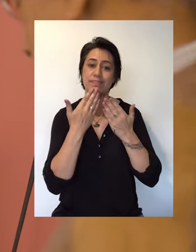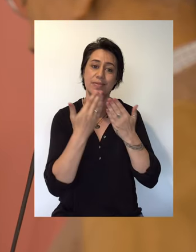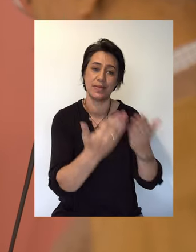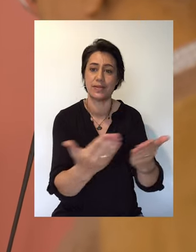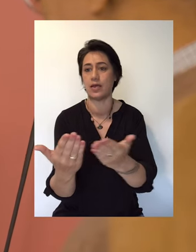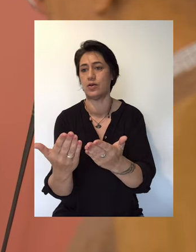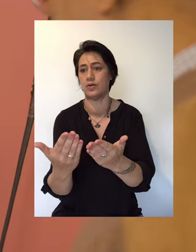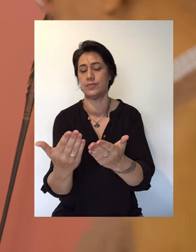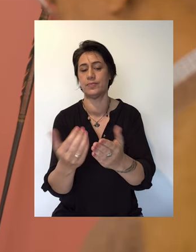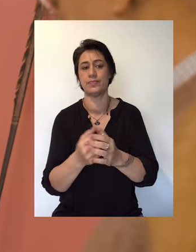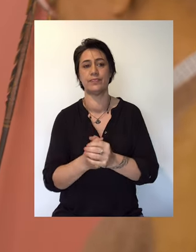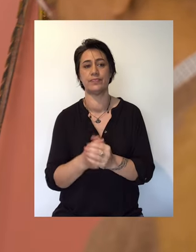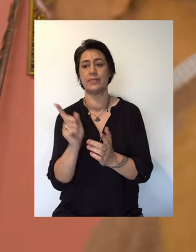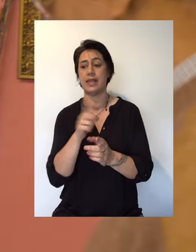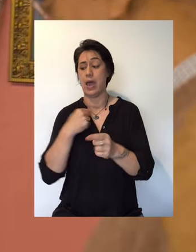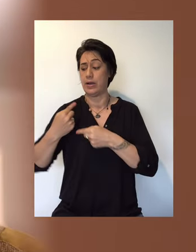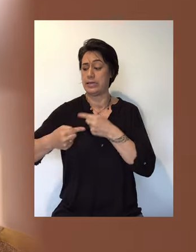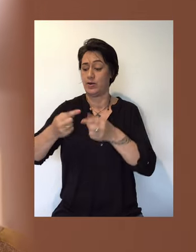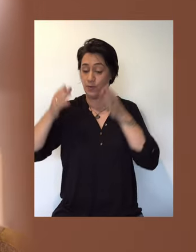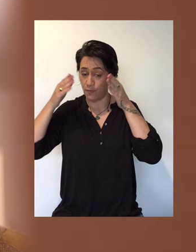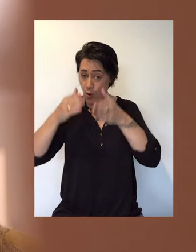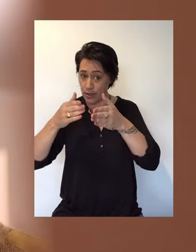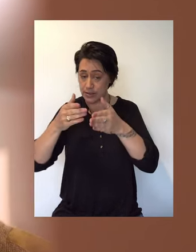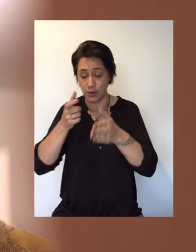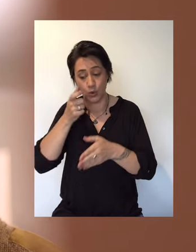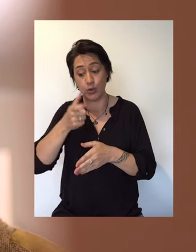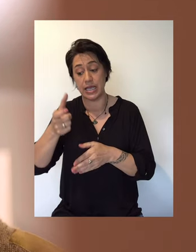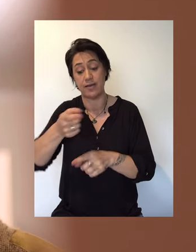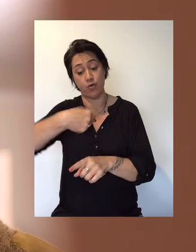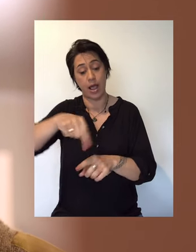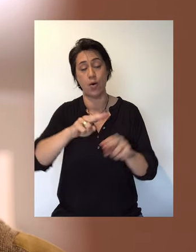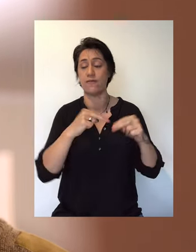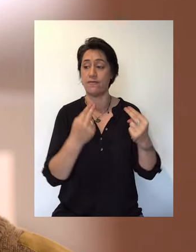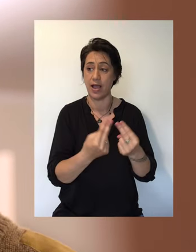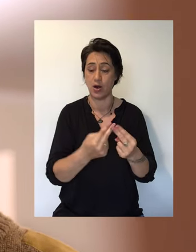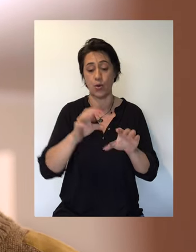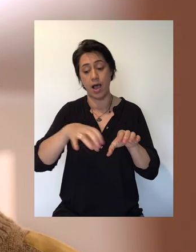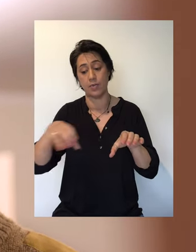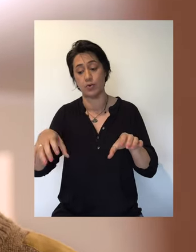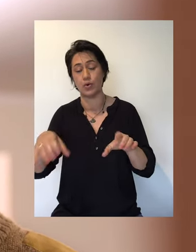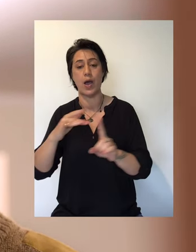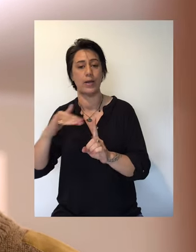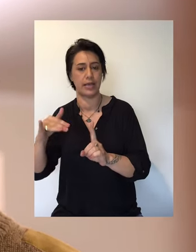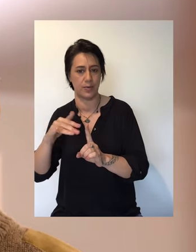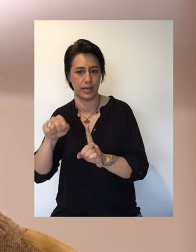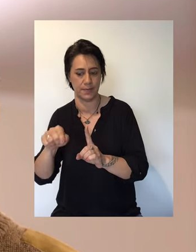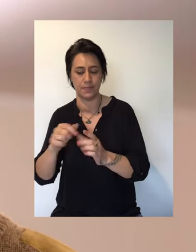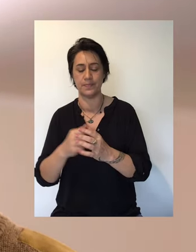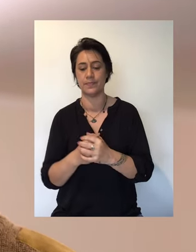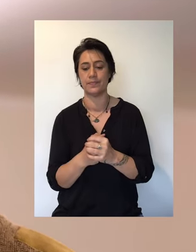Our continued focus is to care for our whānau, hapū and our Ngāti Tūwharetoa iwi.